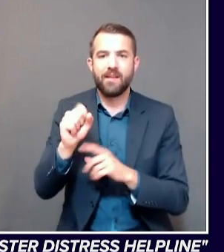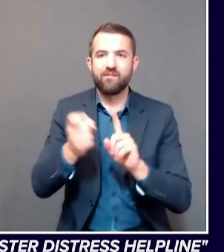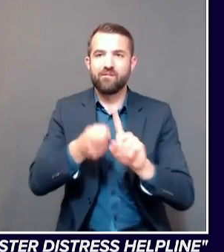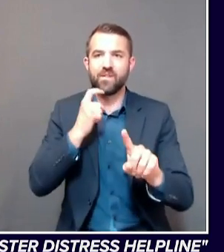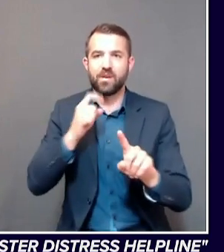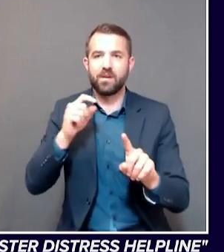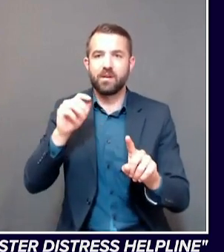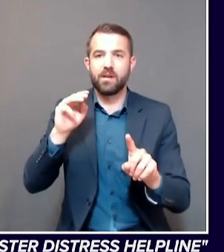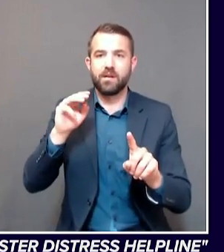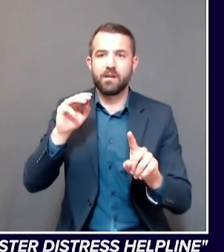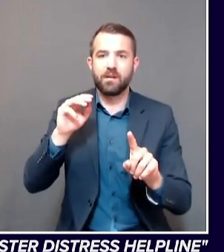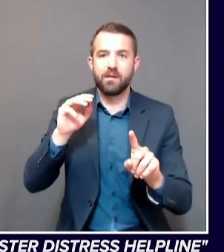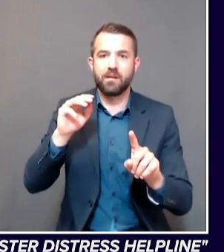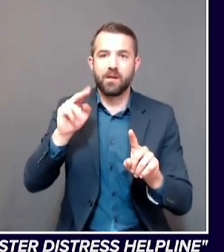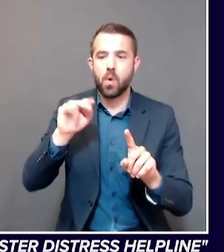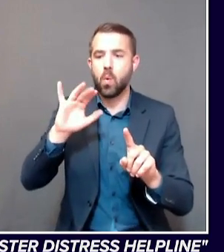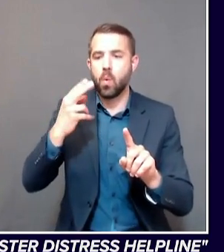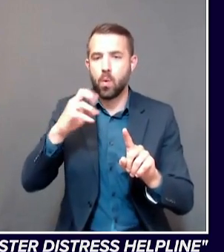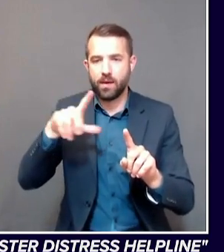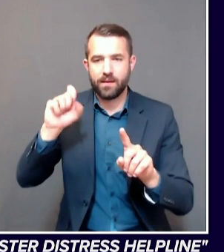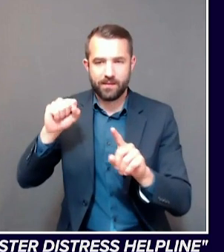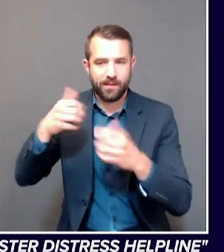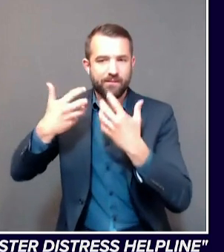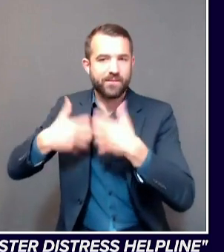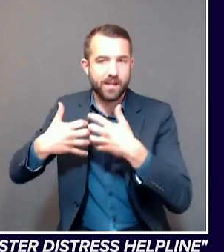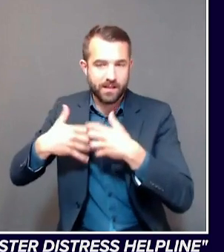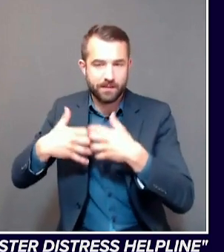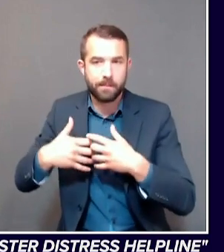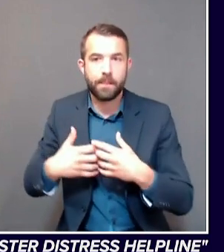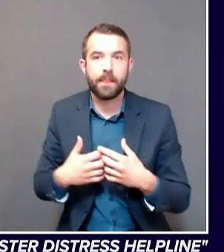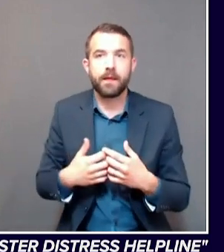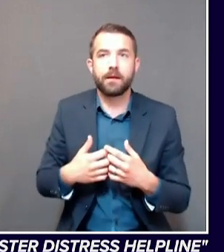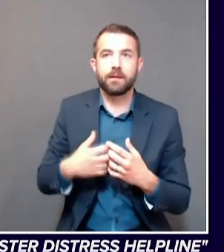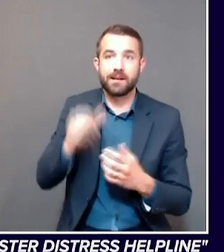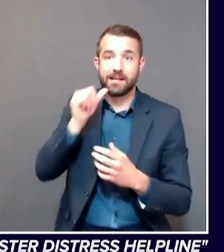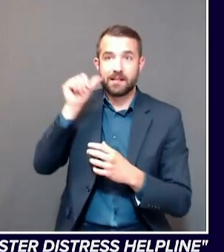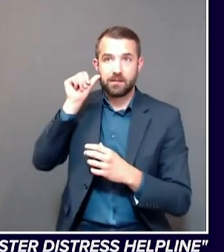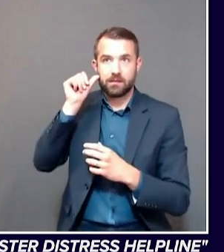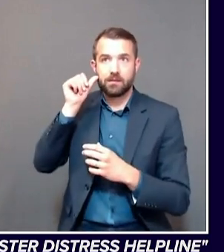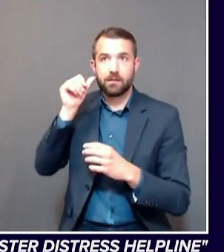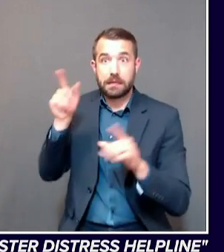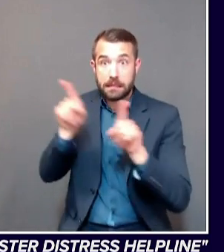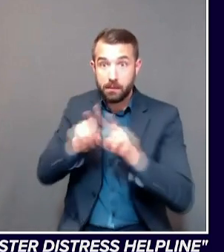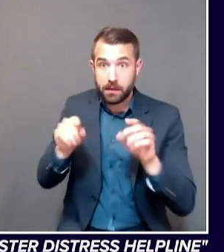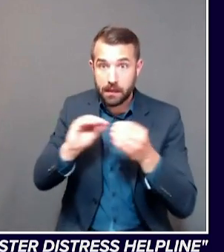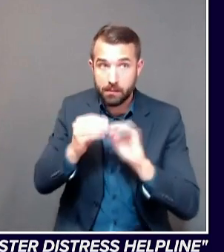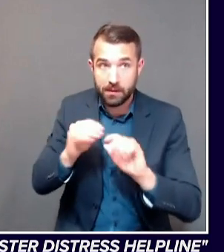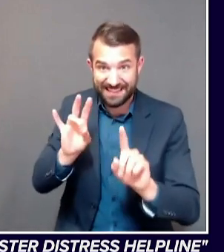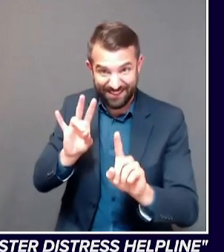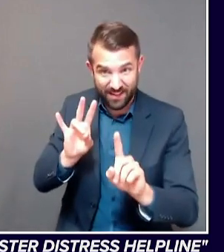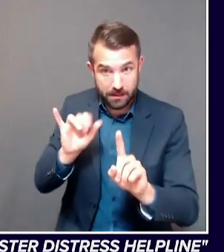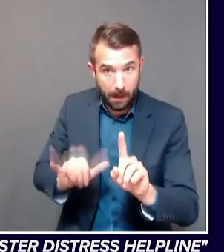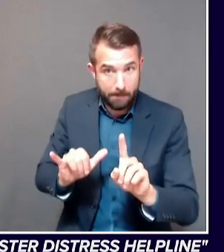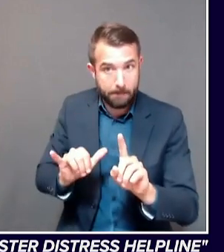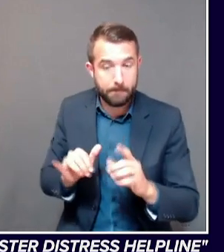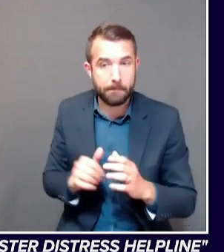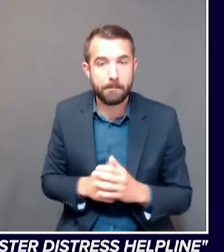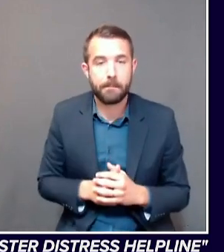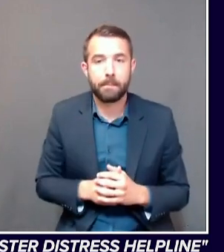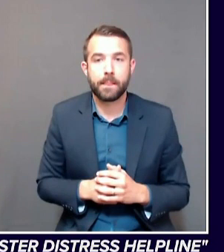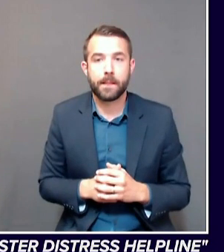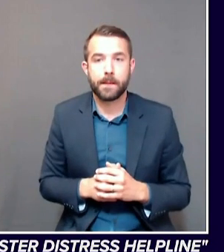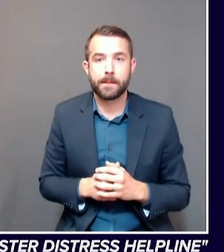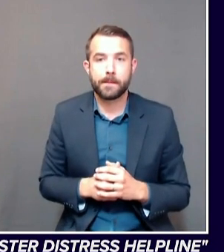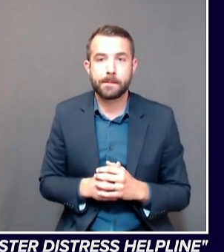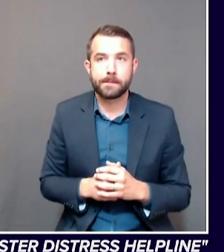yesterday. Has there been a change? As of yesterday, Megan, that's the exact number. Okay. And my other question